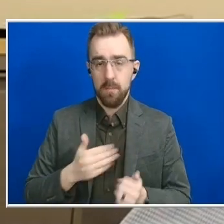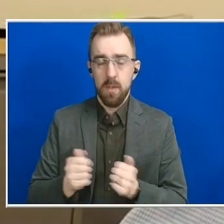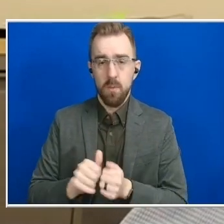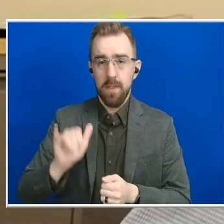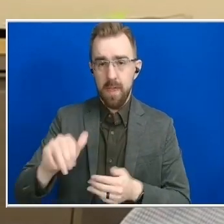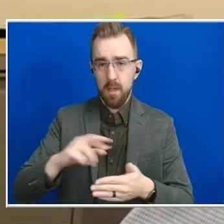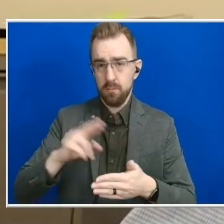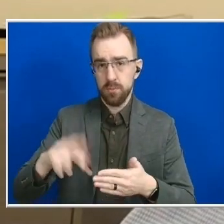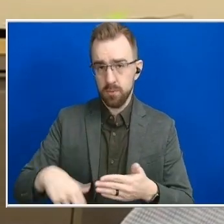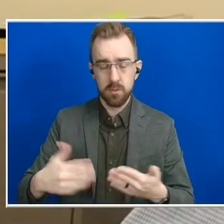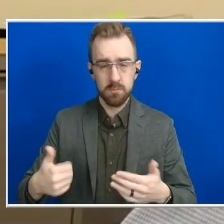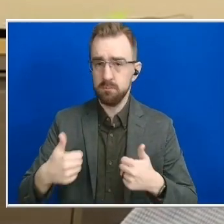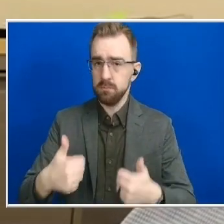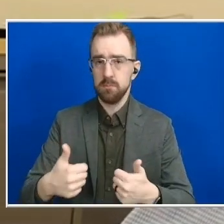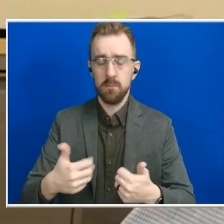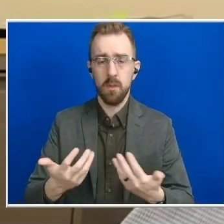results.